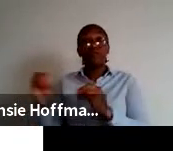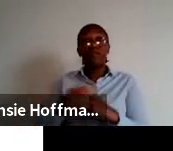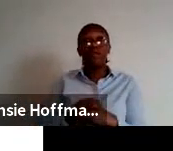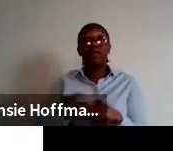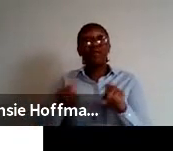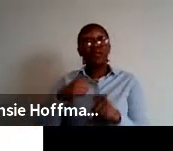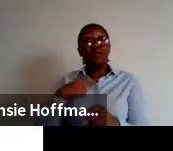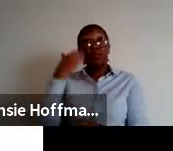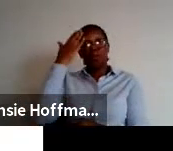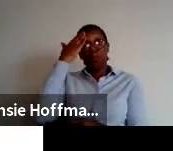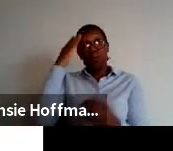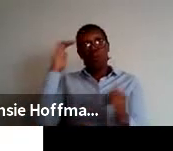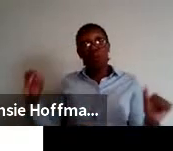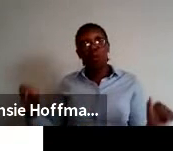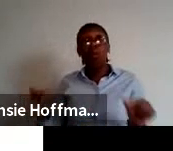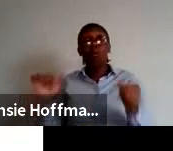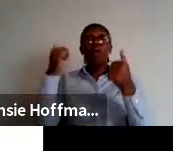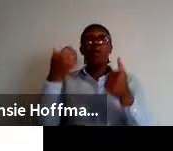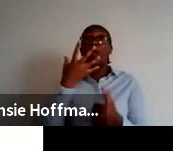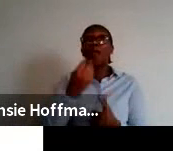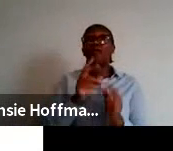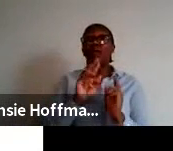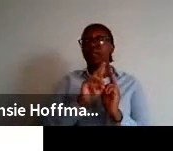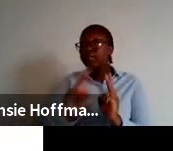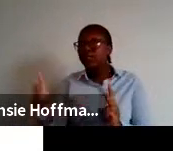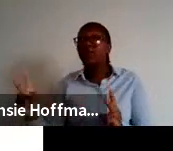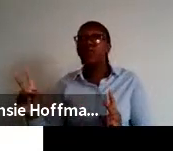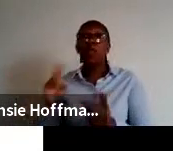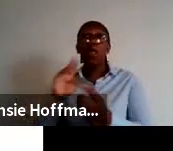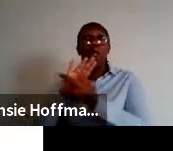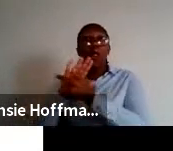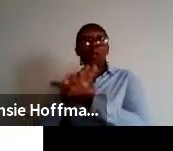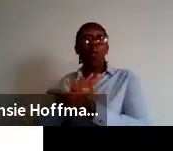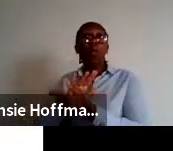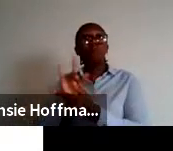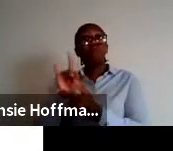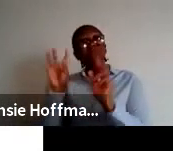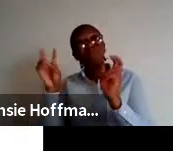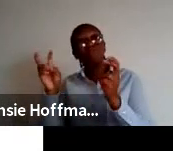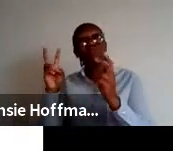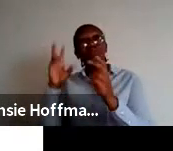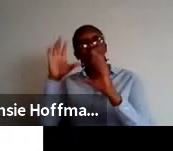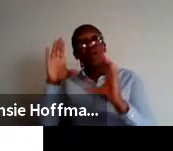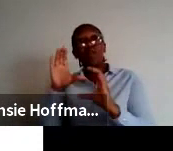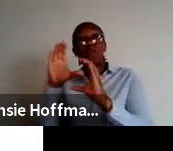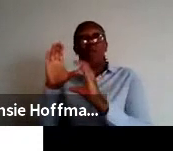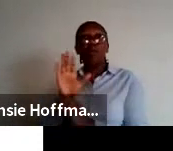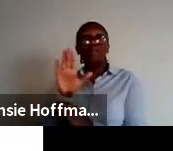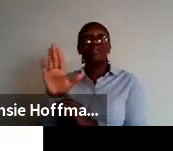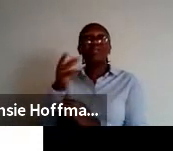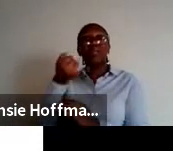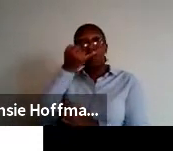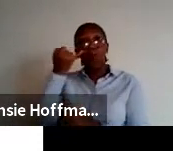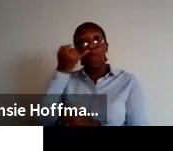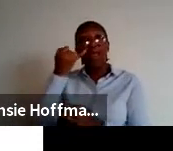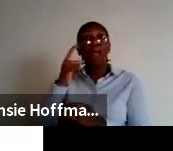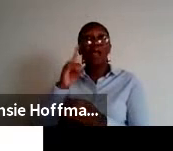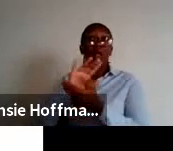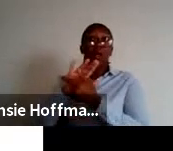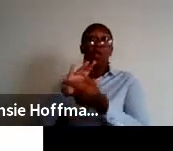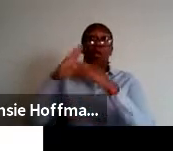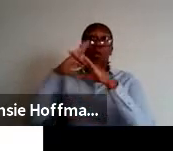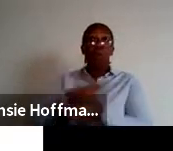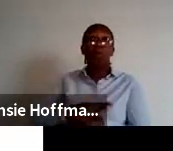there are different prohibition laws that talk to illegal drugs that are being utilized. And in terms of